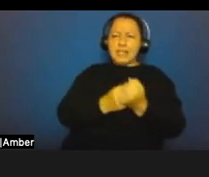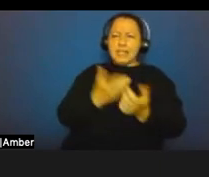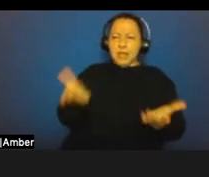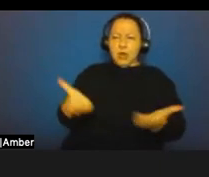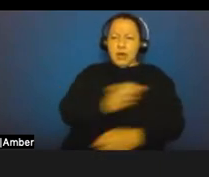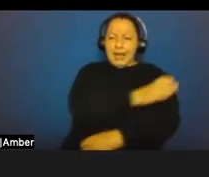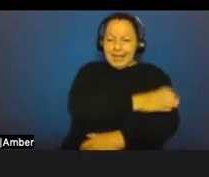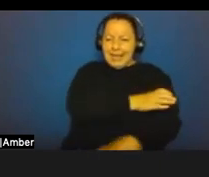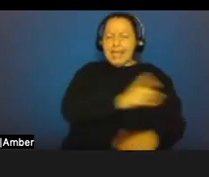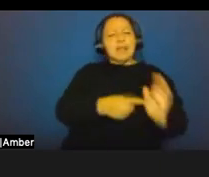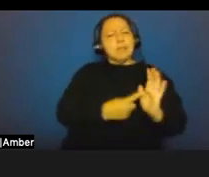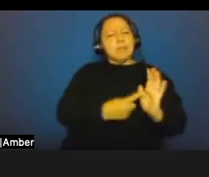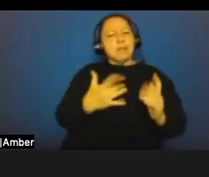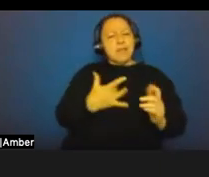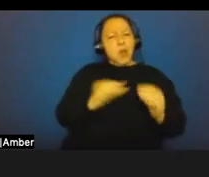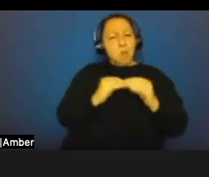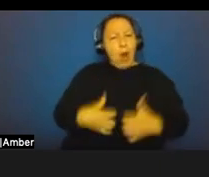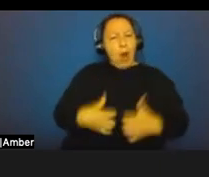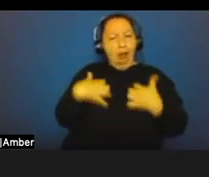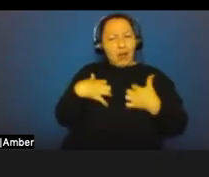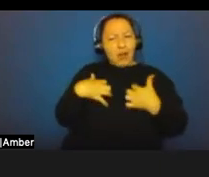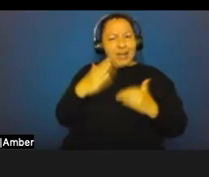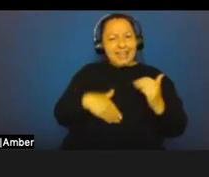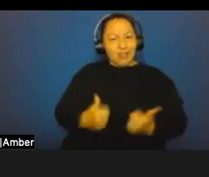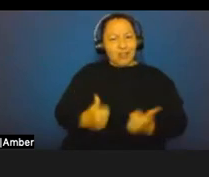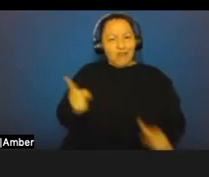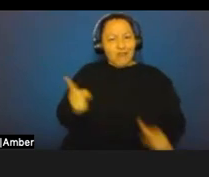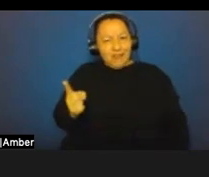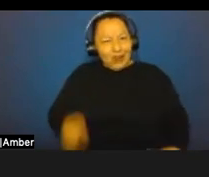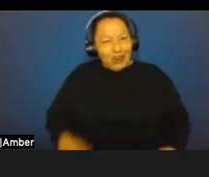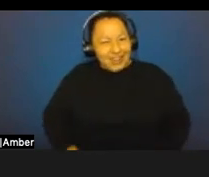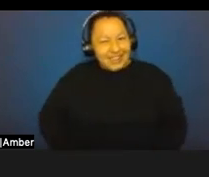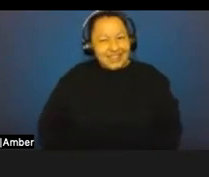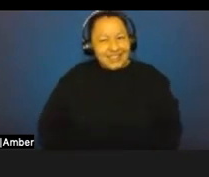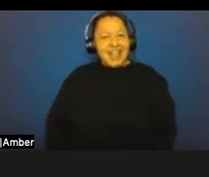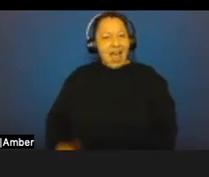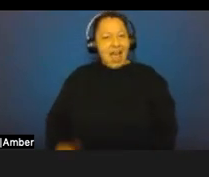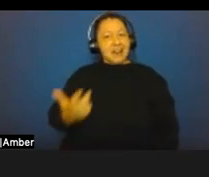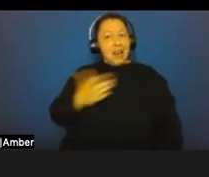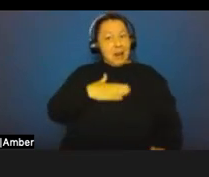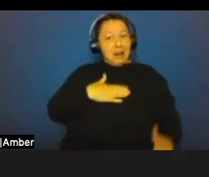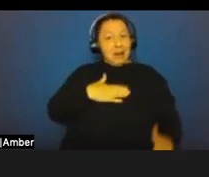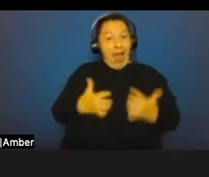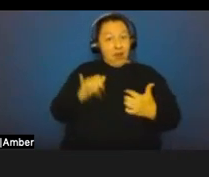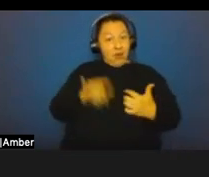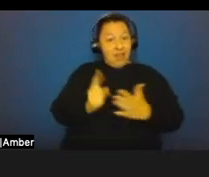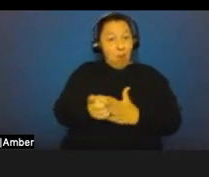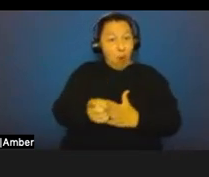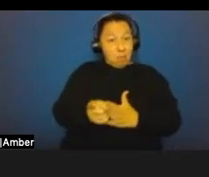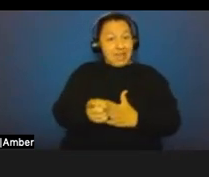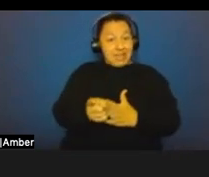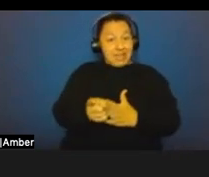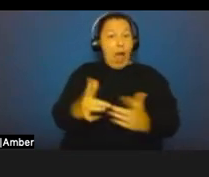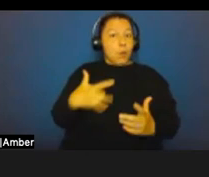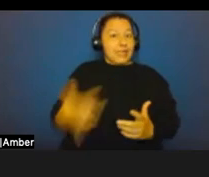more angry than the survivor, and I would be inclined in my anger at that moment to call something out. But when there's so